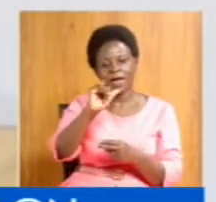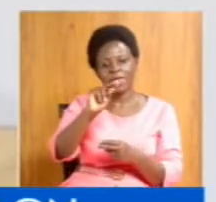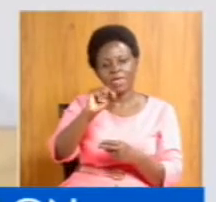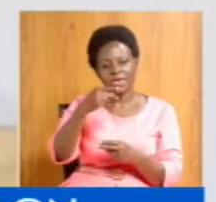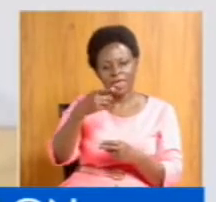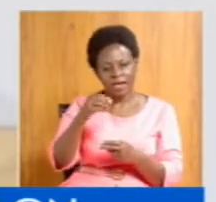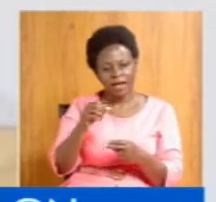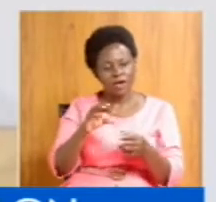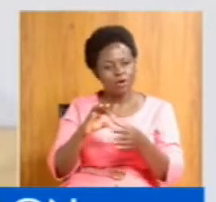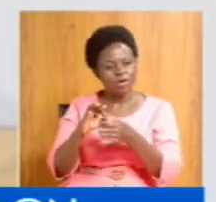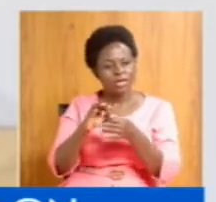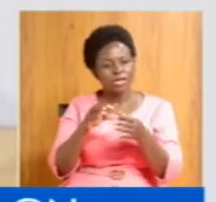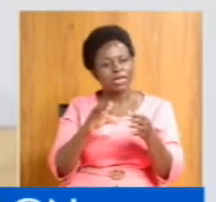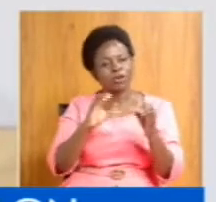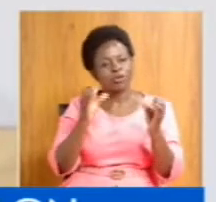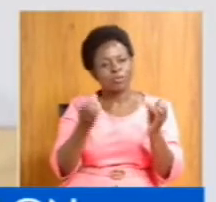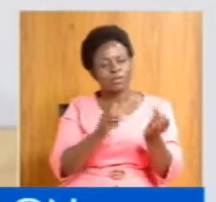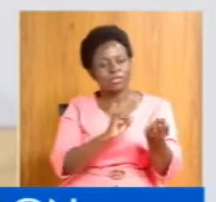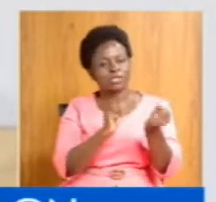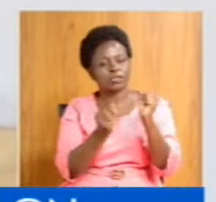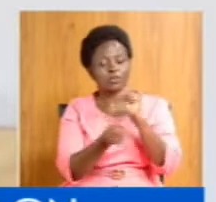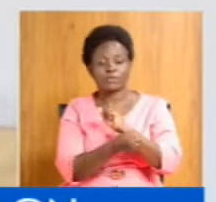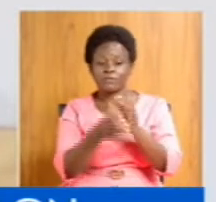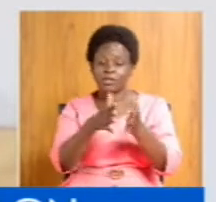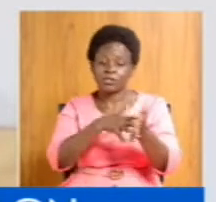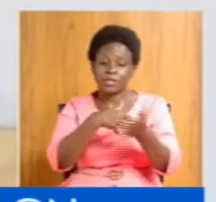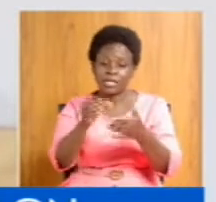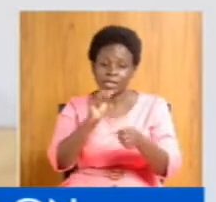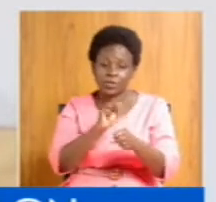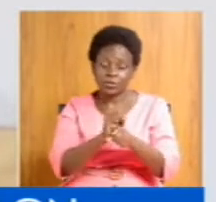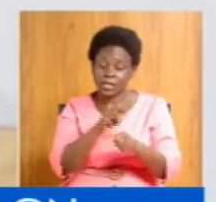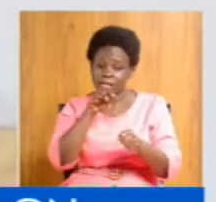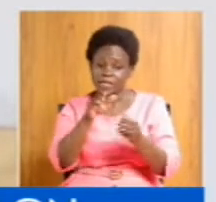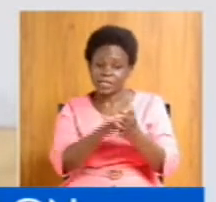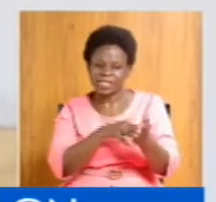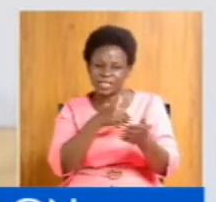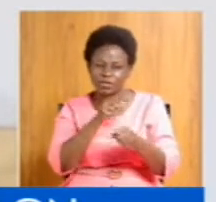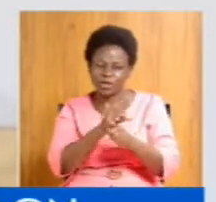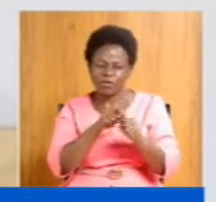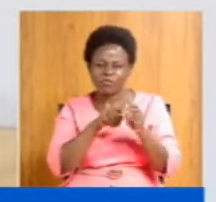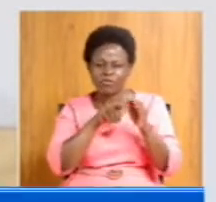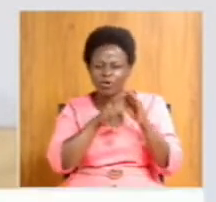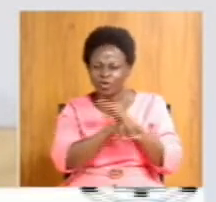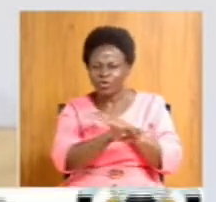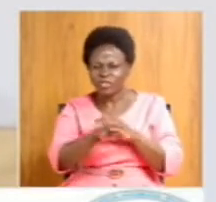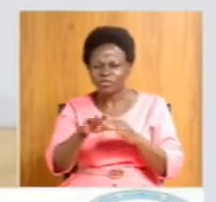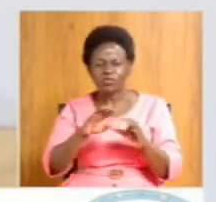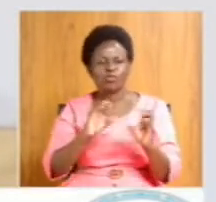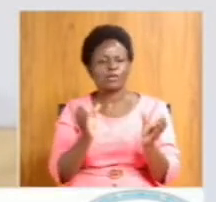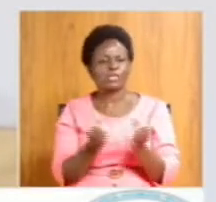the Network Coordinator Community Transformation Foundation Network. This is the network of grassroots community